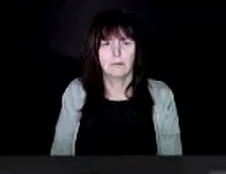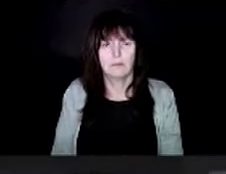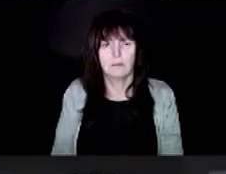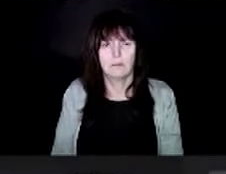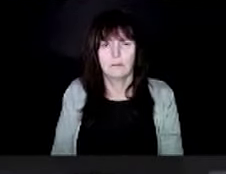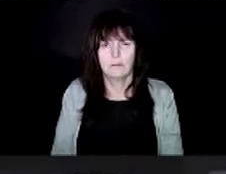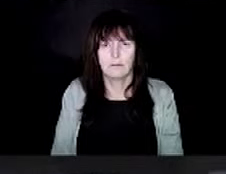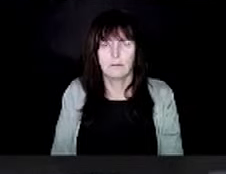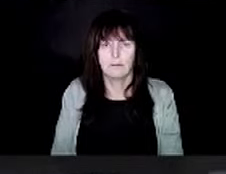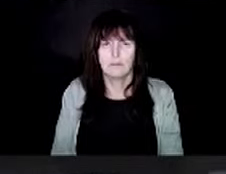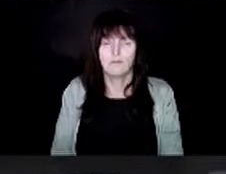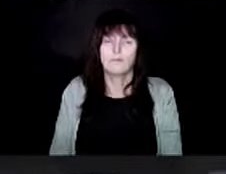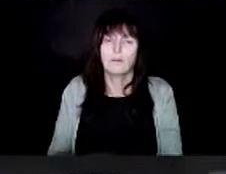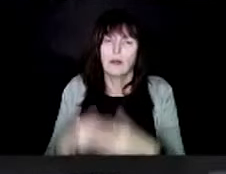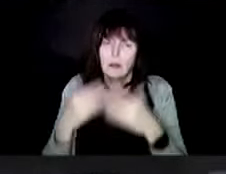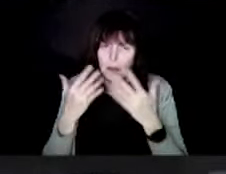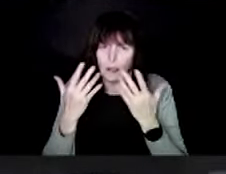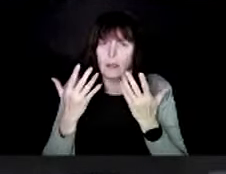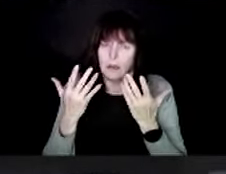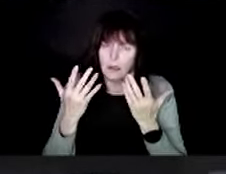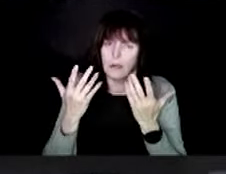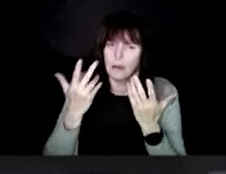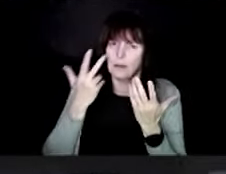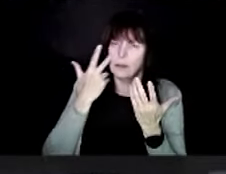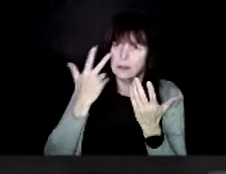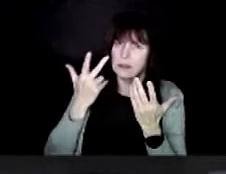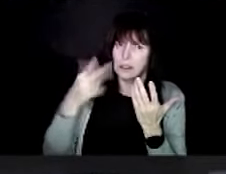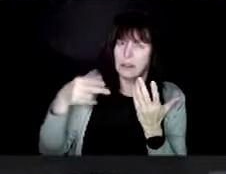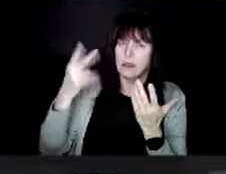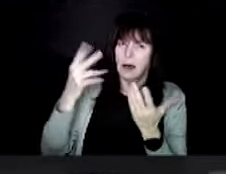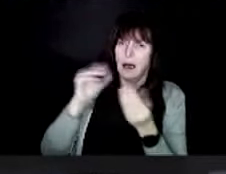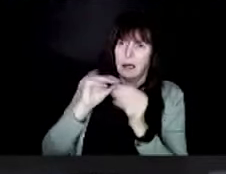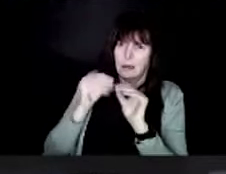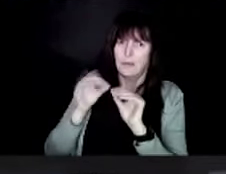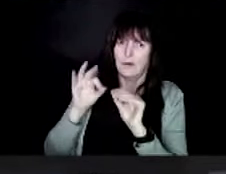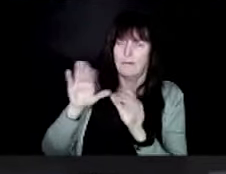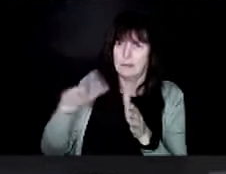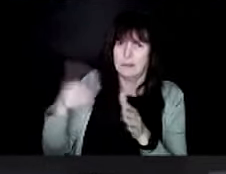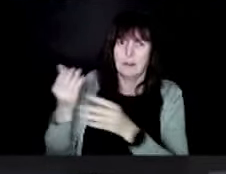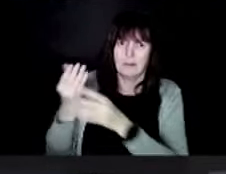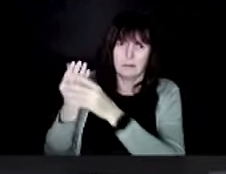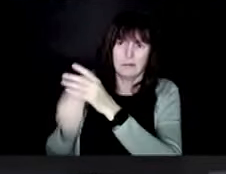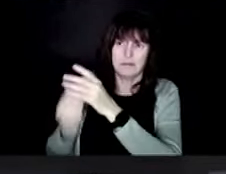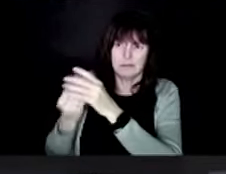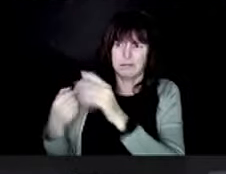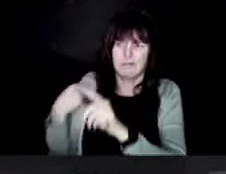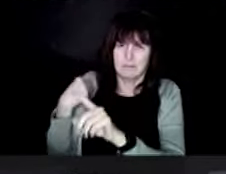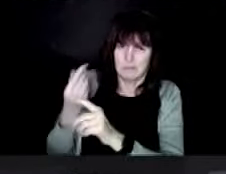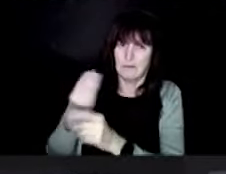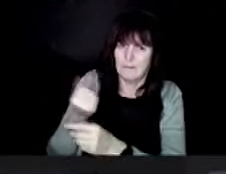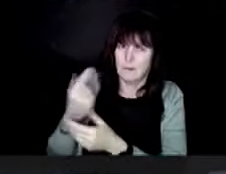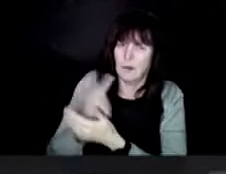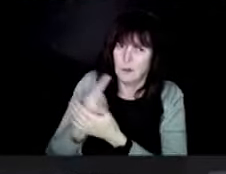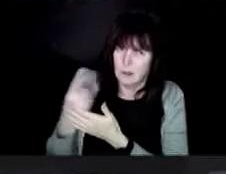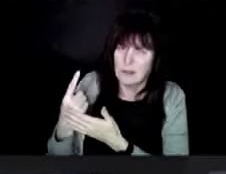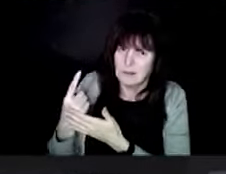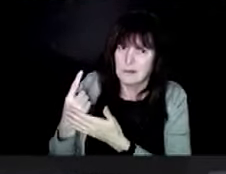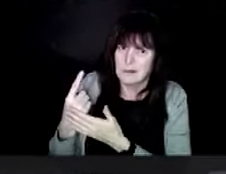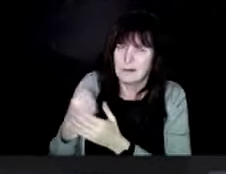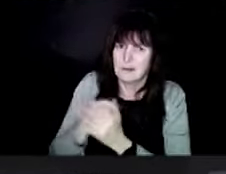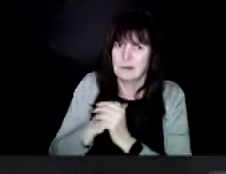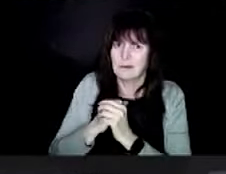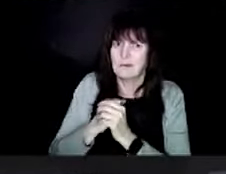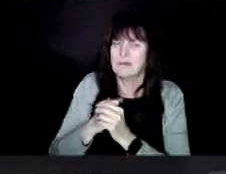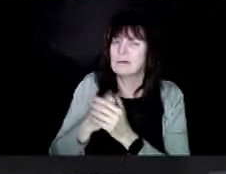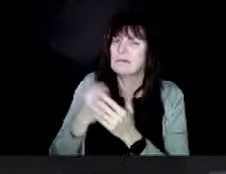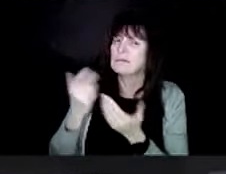high numbers of deaths reported in the past couple of weeks. And I'm wondering if you can talk at all about what is behind that. Are these attributed